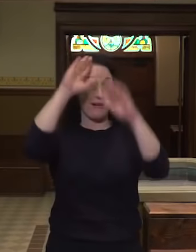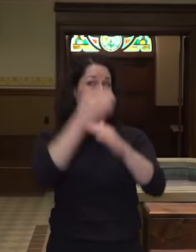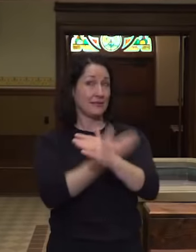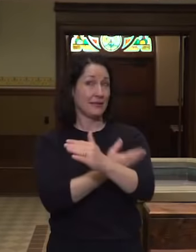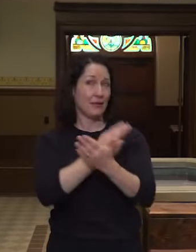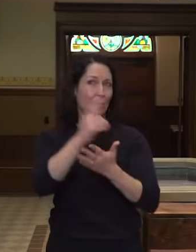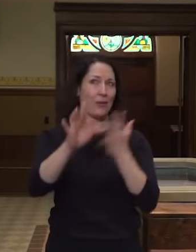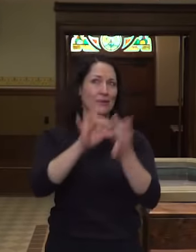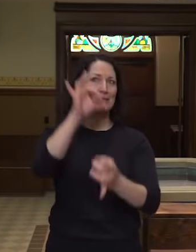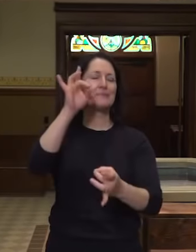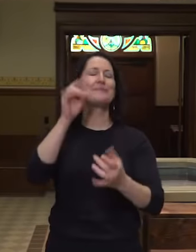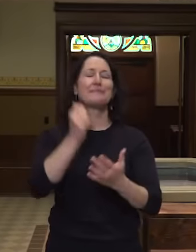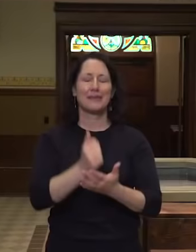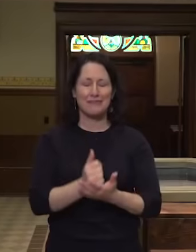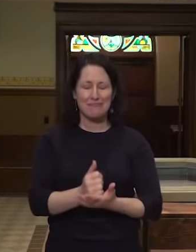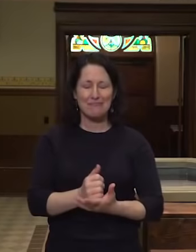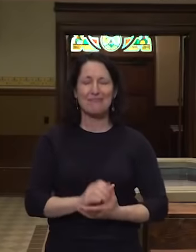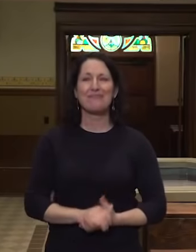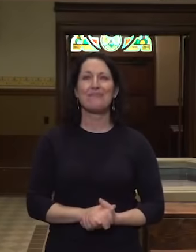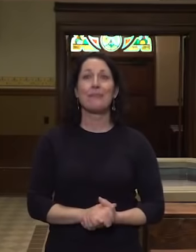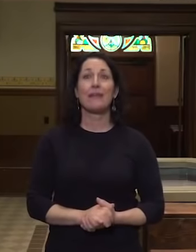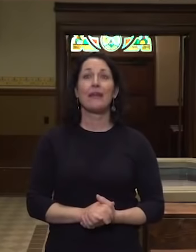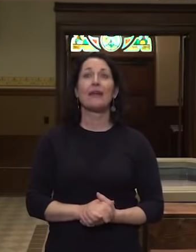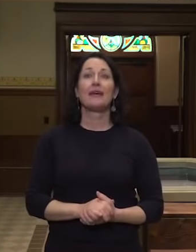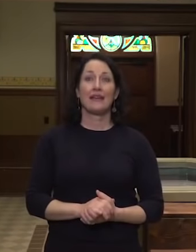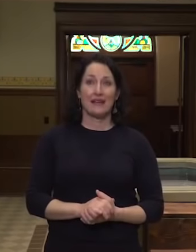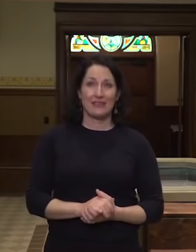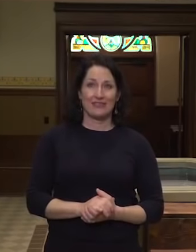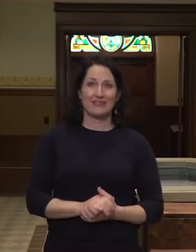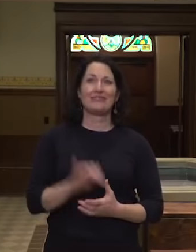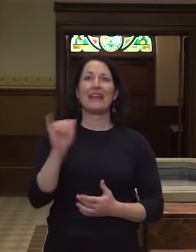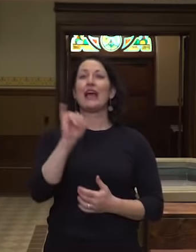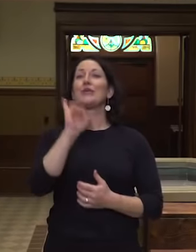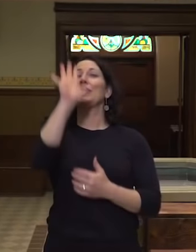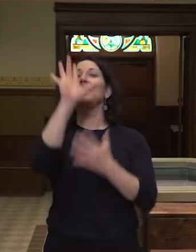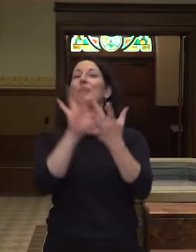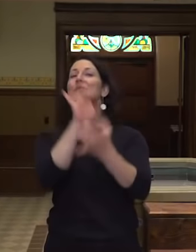Holy Spirit. Amen. The Lord be with you.